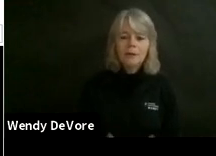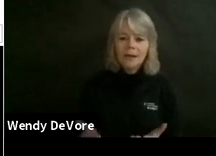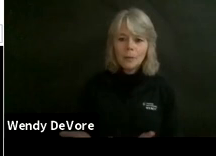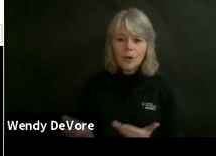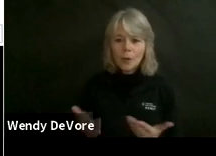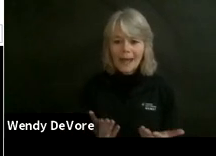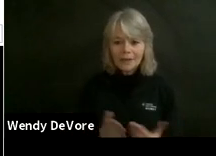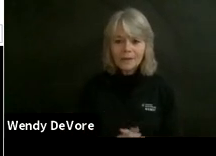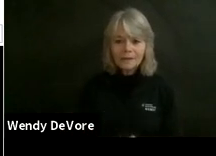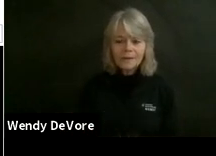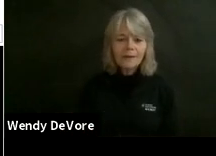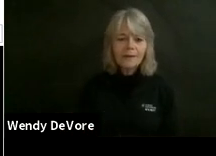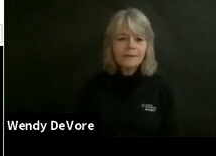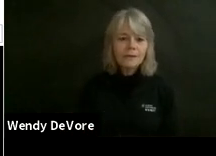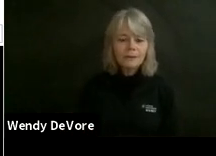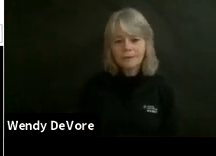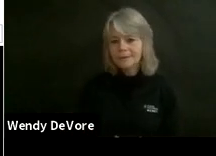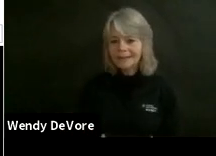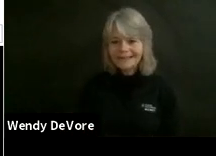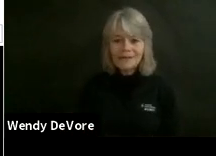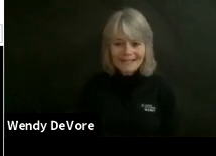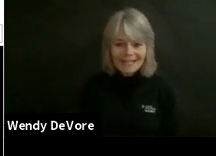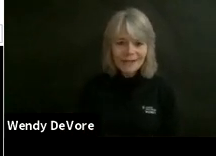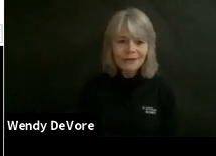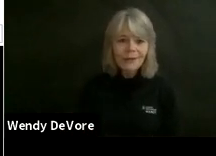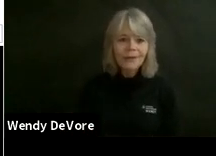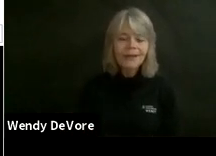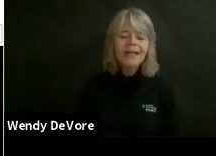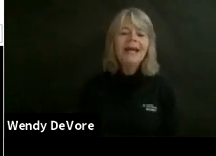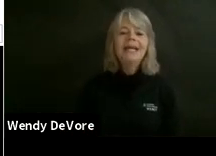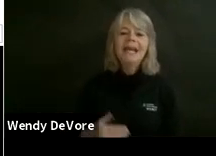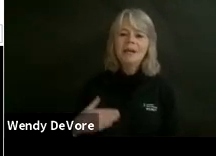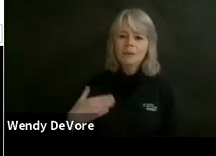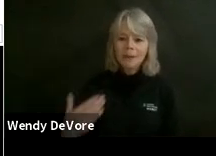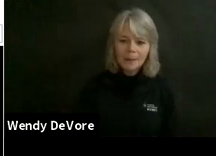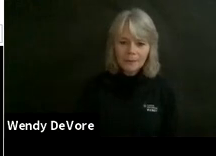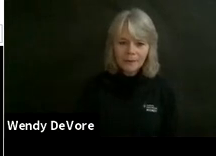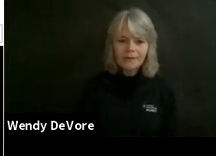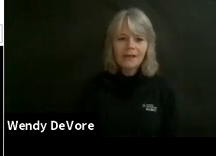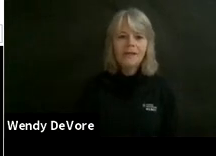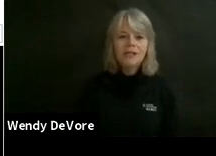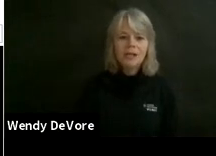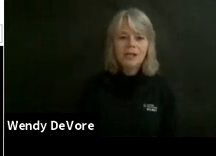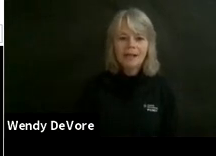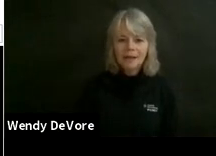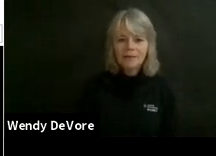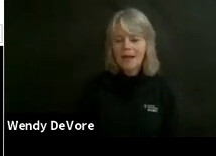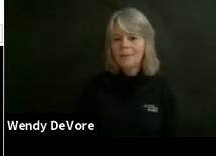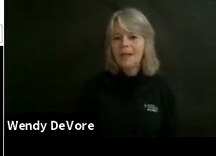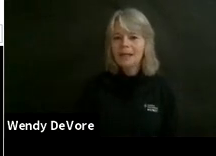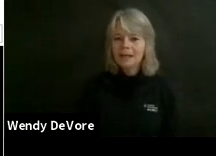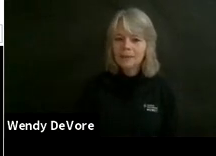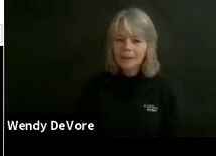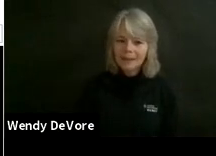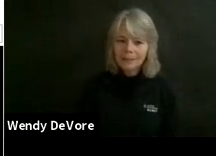So again, we'll go back to this individual who's 17 years old. Again, it would be helpful to send the agenda ahead